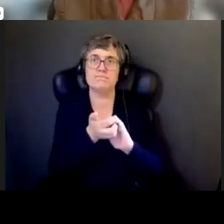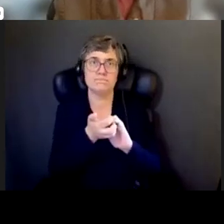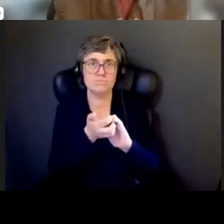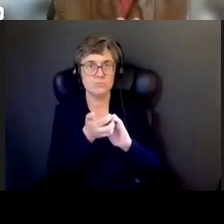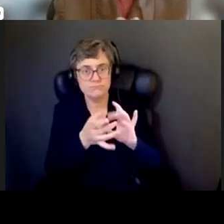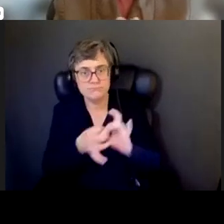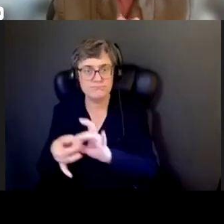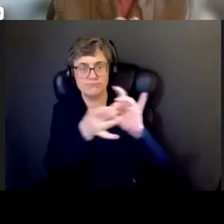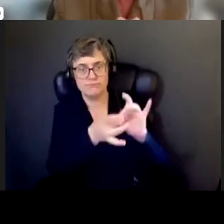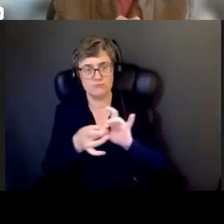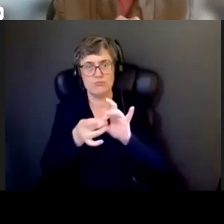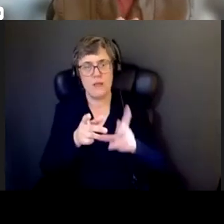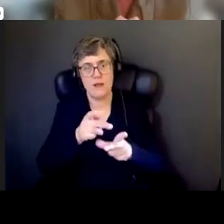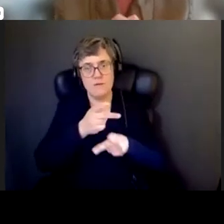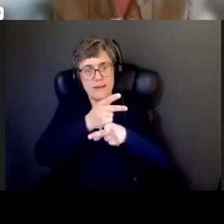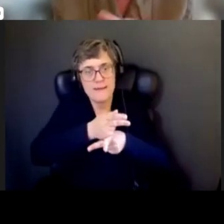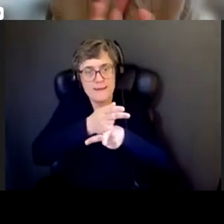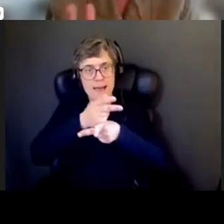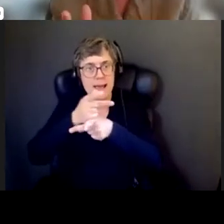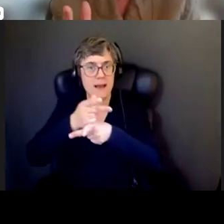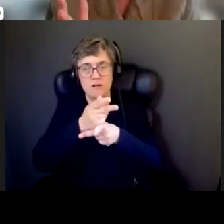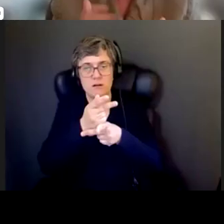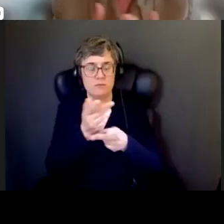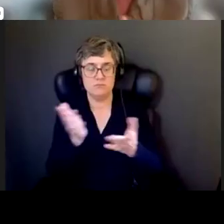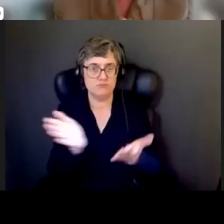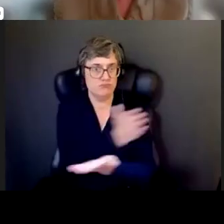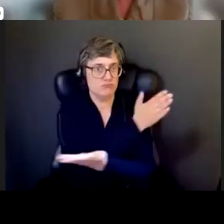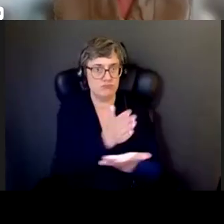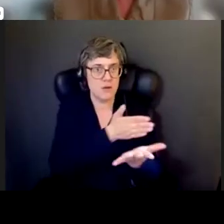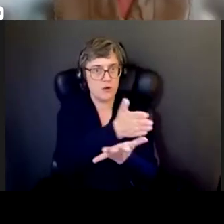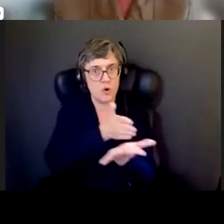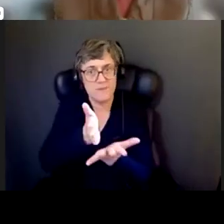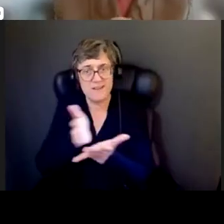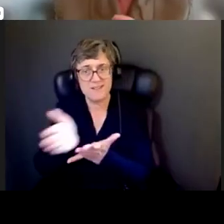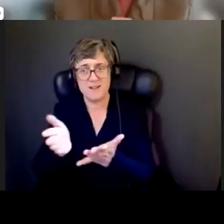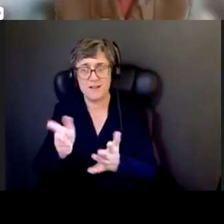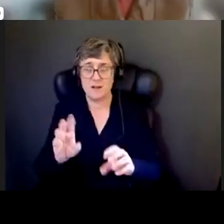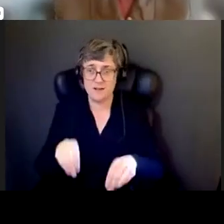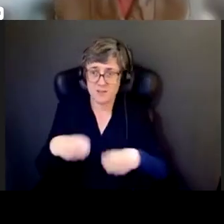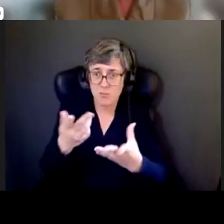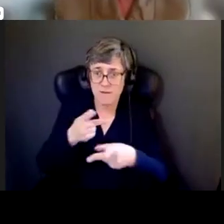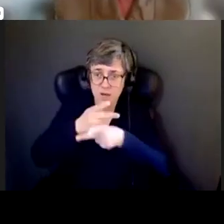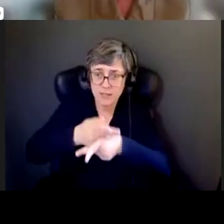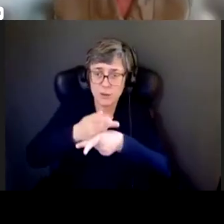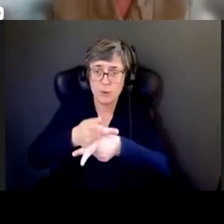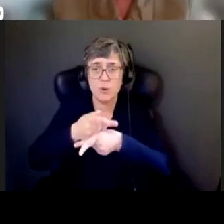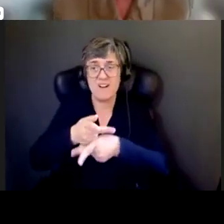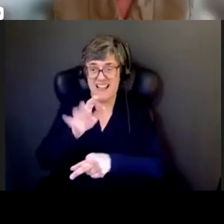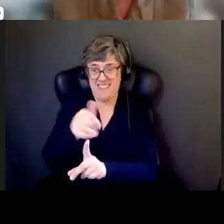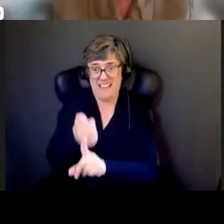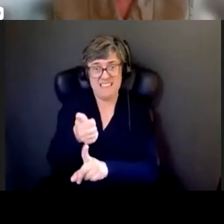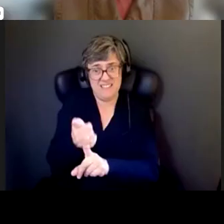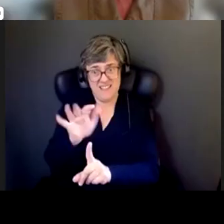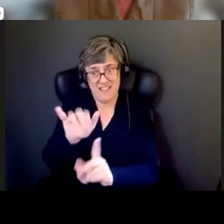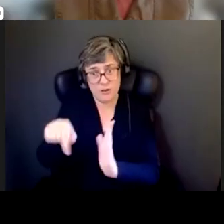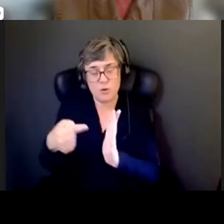the settings where that might be occurring, because caregiving itself can be extremely socially isolating and lead to a lot